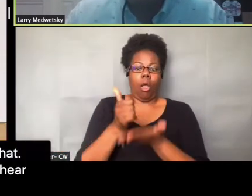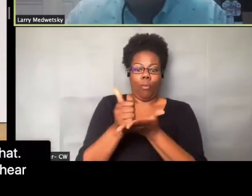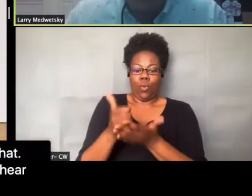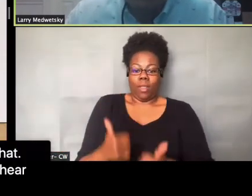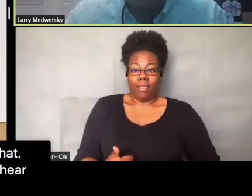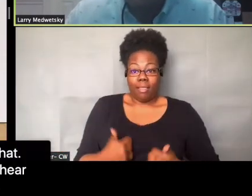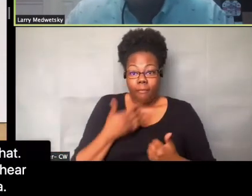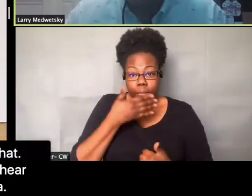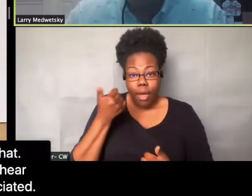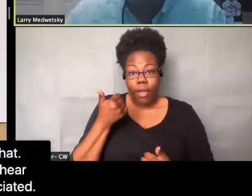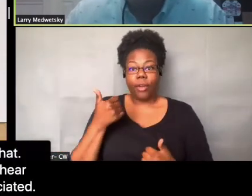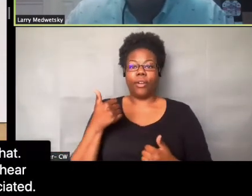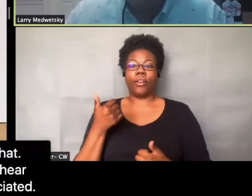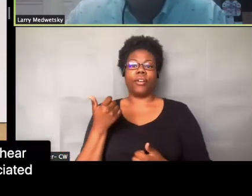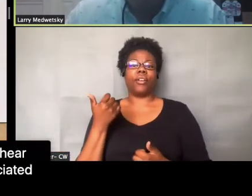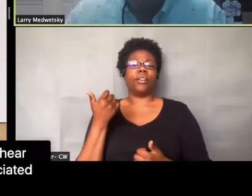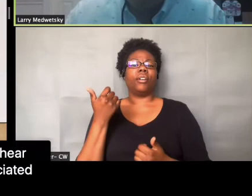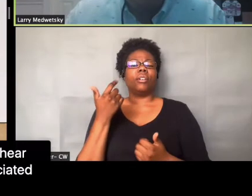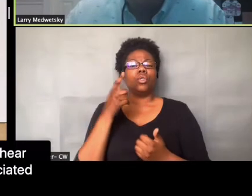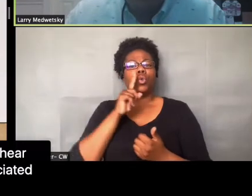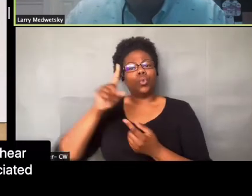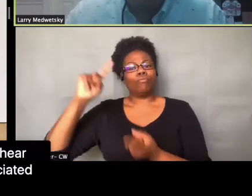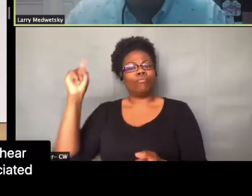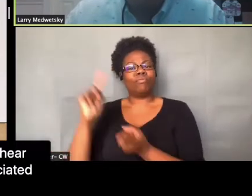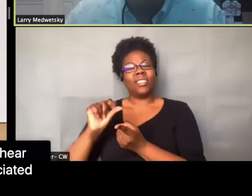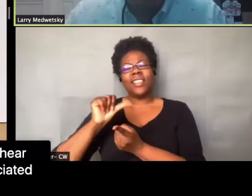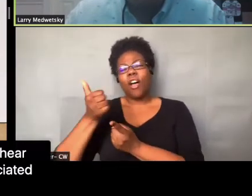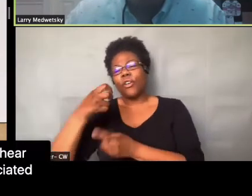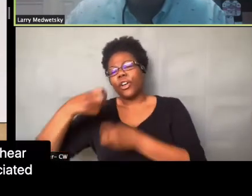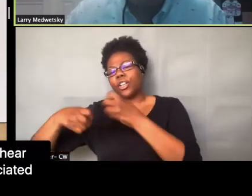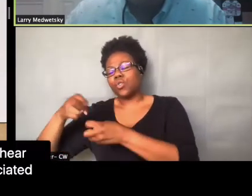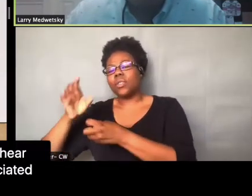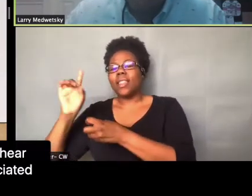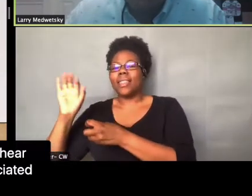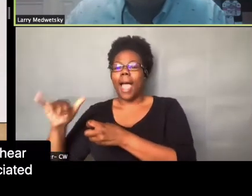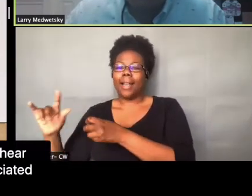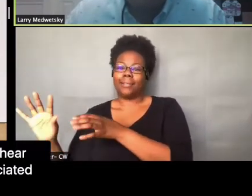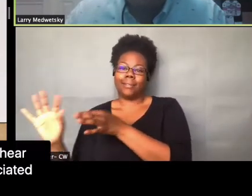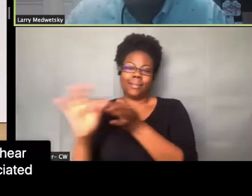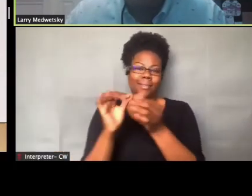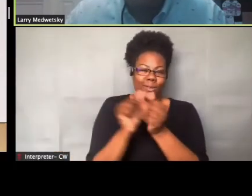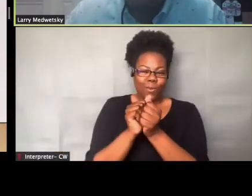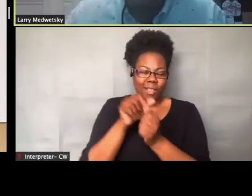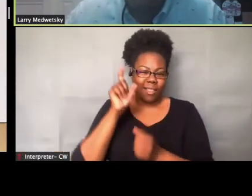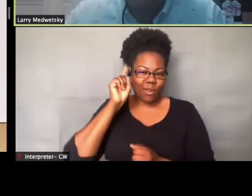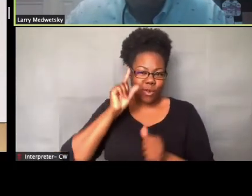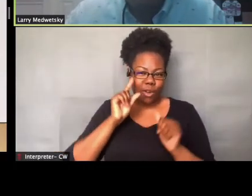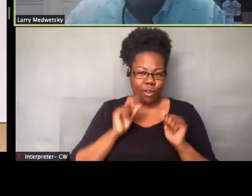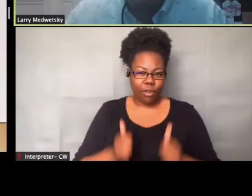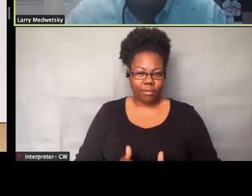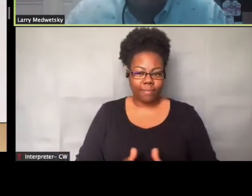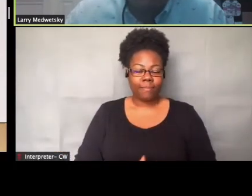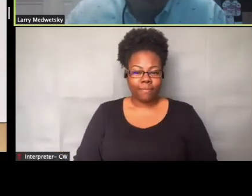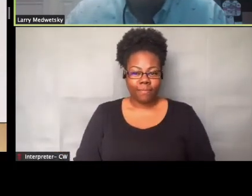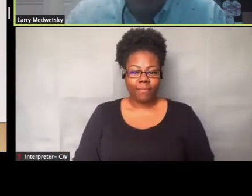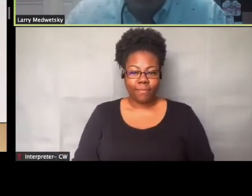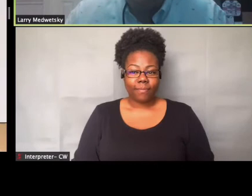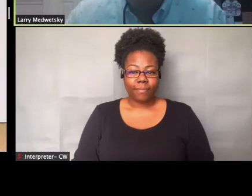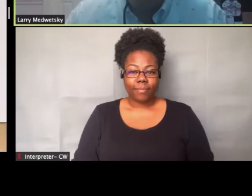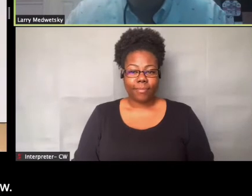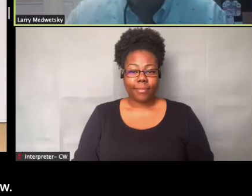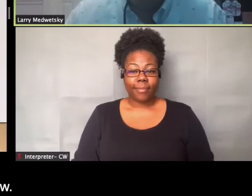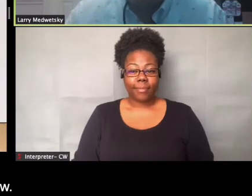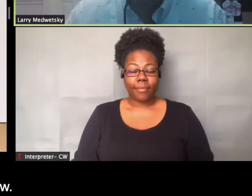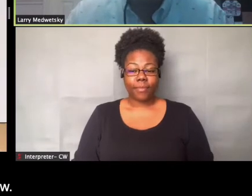the associated issues that might come with hearing loss. And so, as I said earlier, hearing aids are not